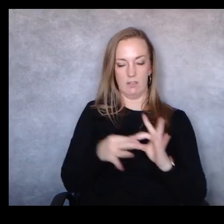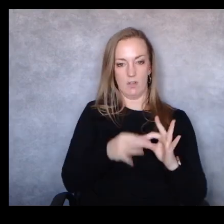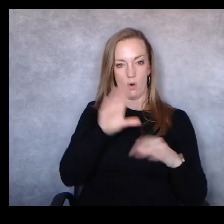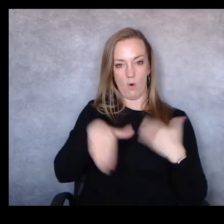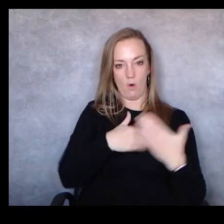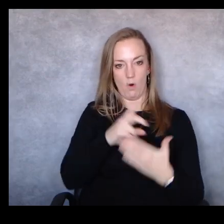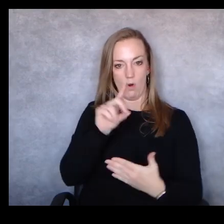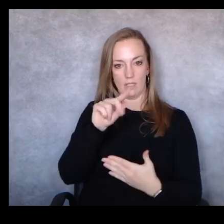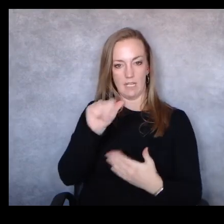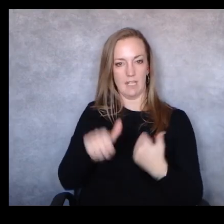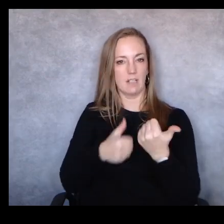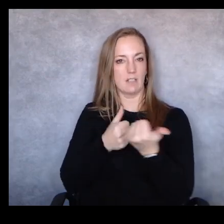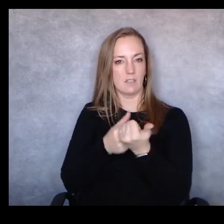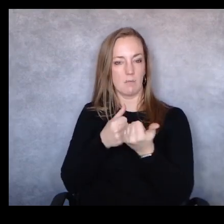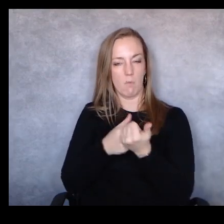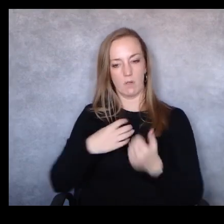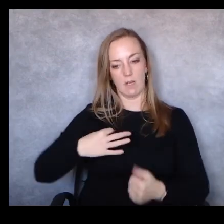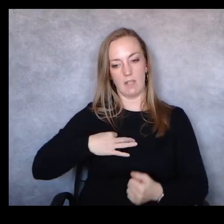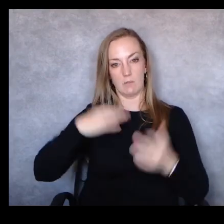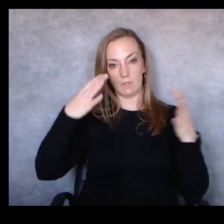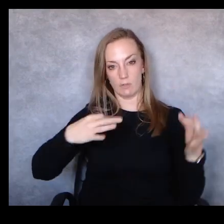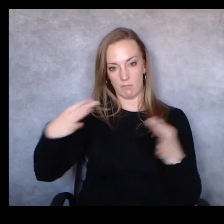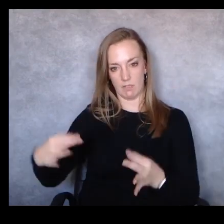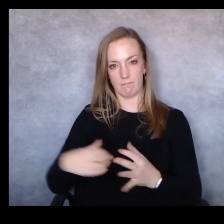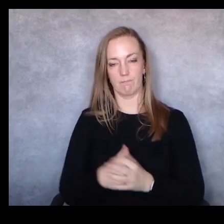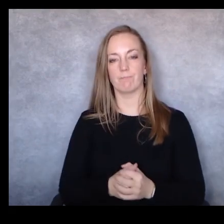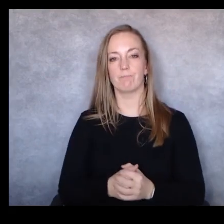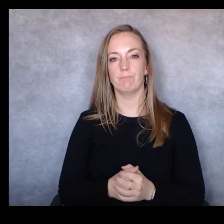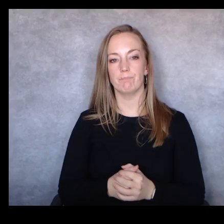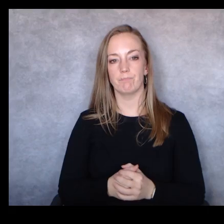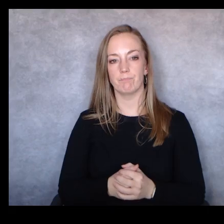supports eligibility determination.